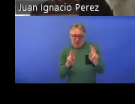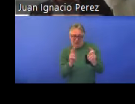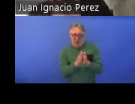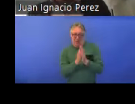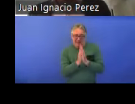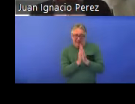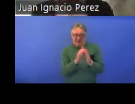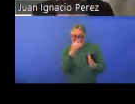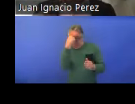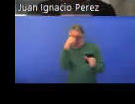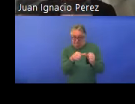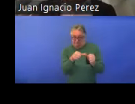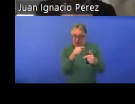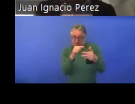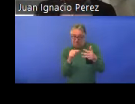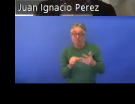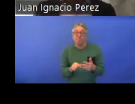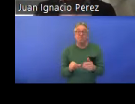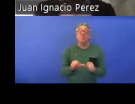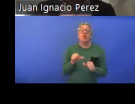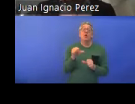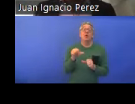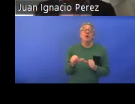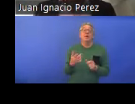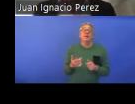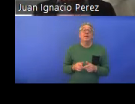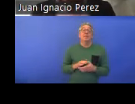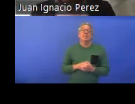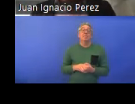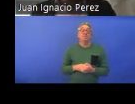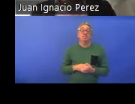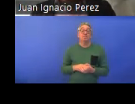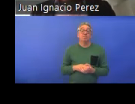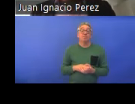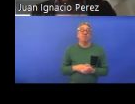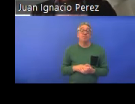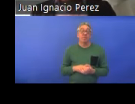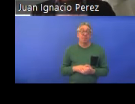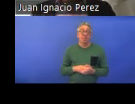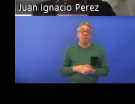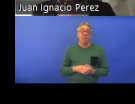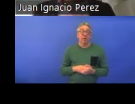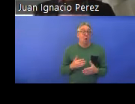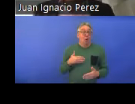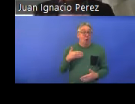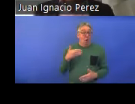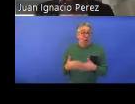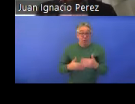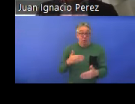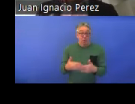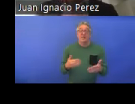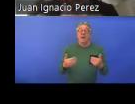throughout the different documents and the different opportunities that the process provides. You might all have